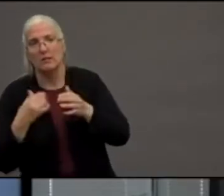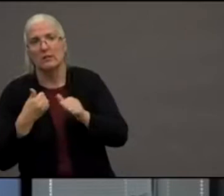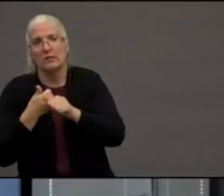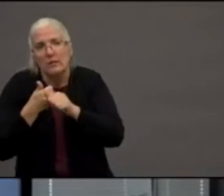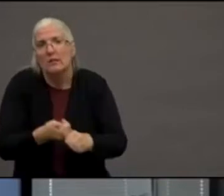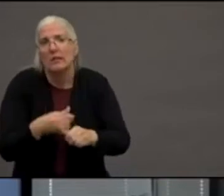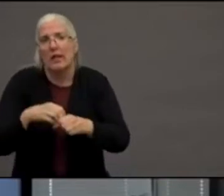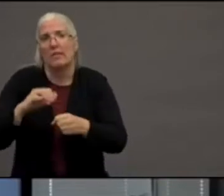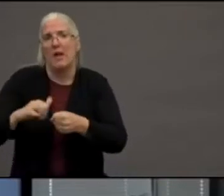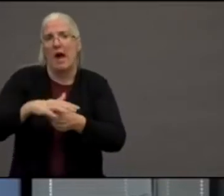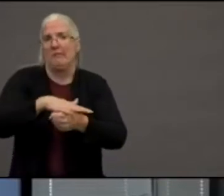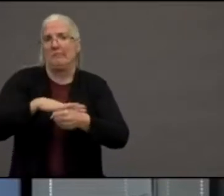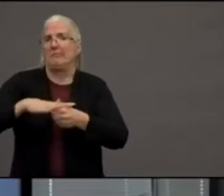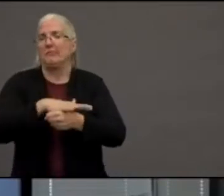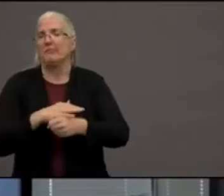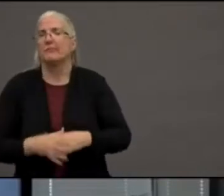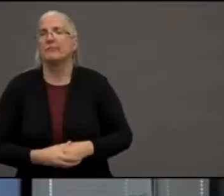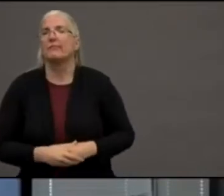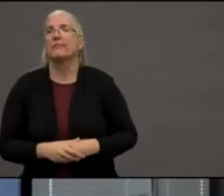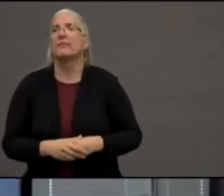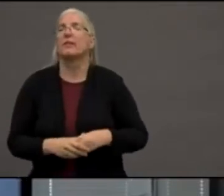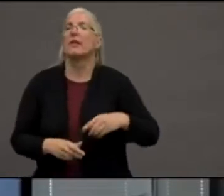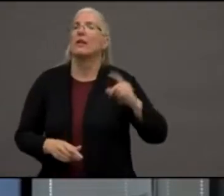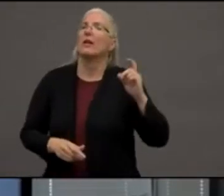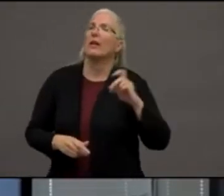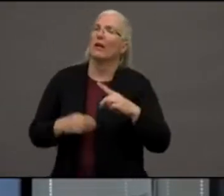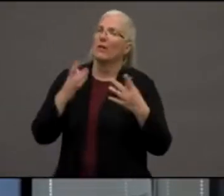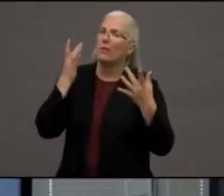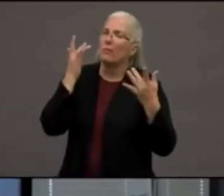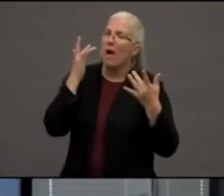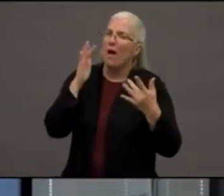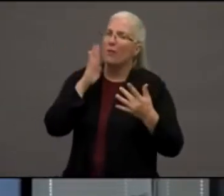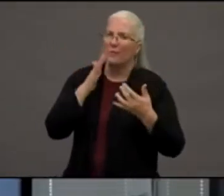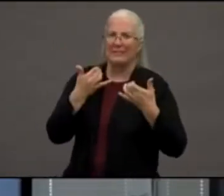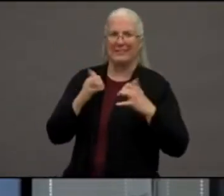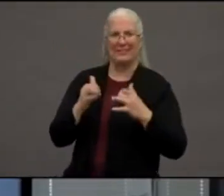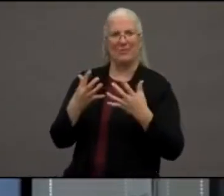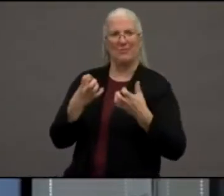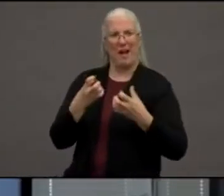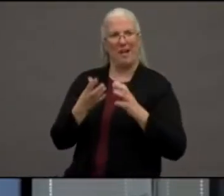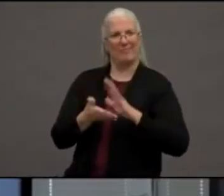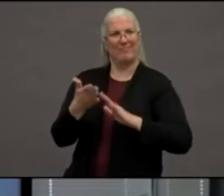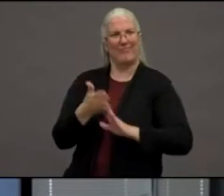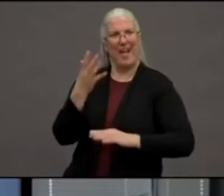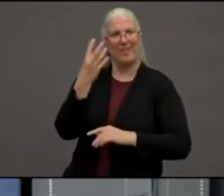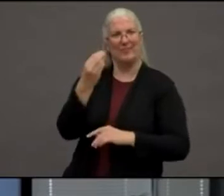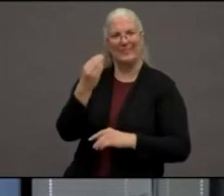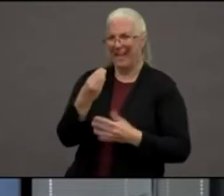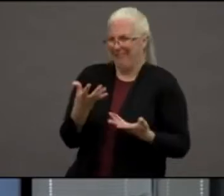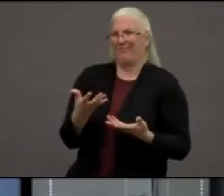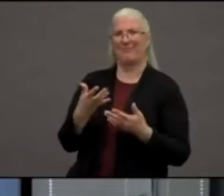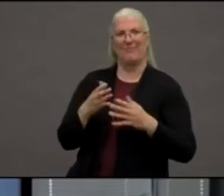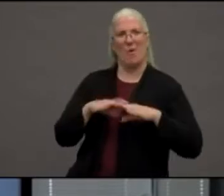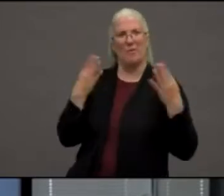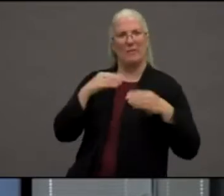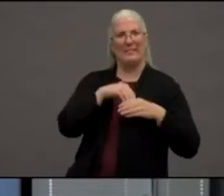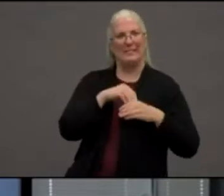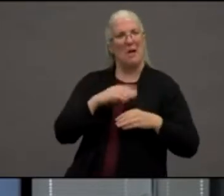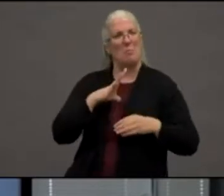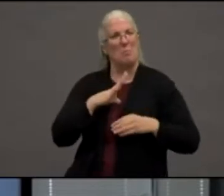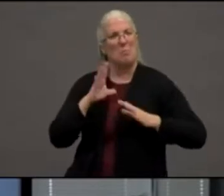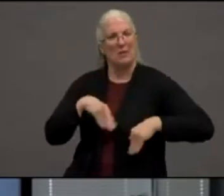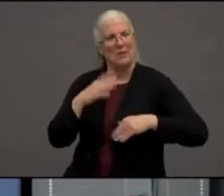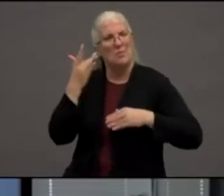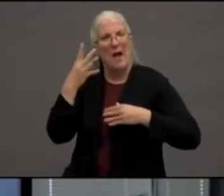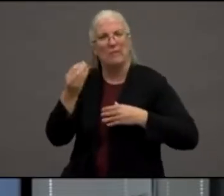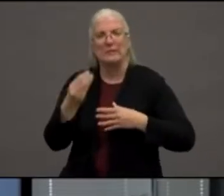say, why would they want to still operate outdoors? Yeah. But a lot of hairdressers and barbers have said they don't feel